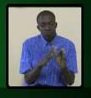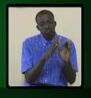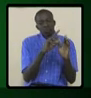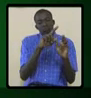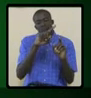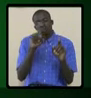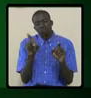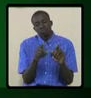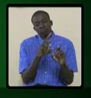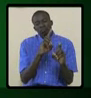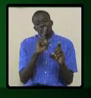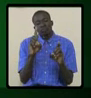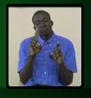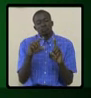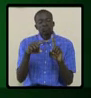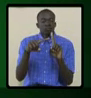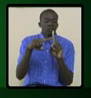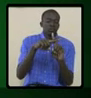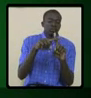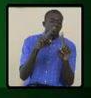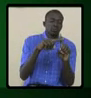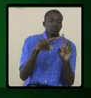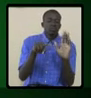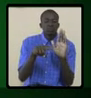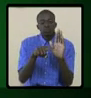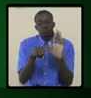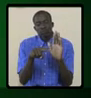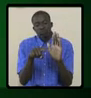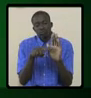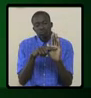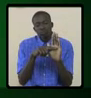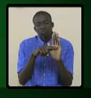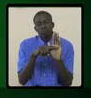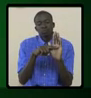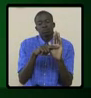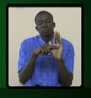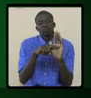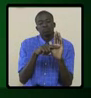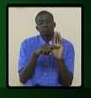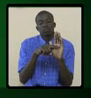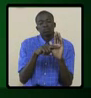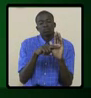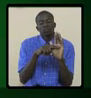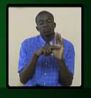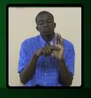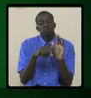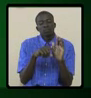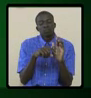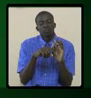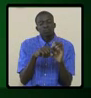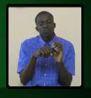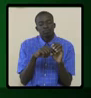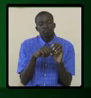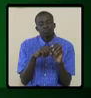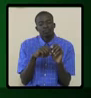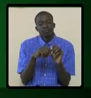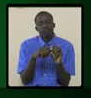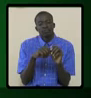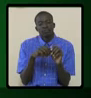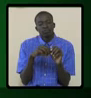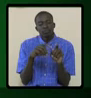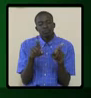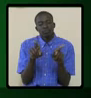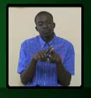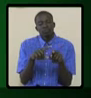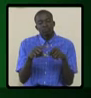circuit and the direction is from the positive terminal to the negative terminal of a cell. This is known as